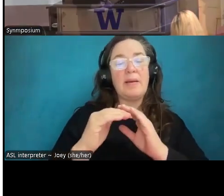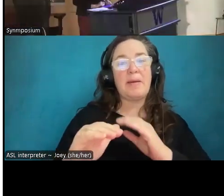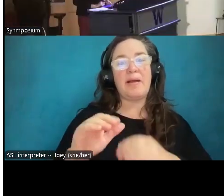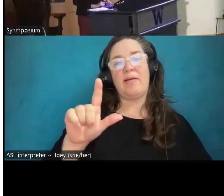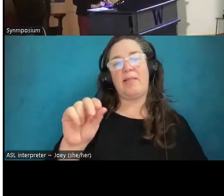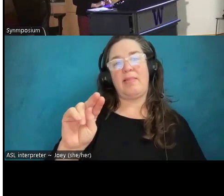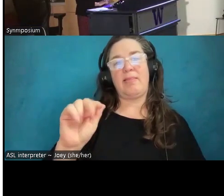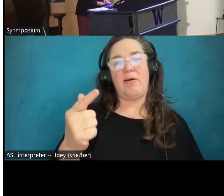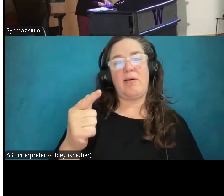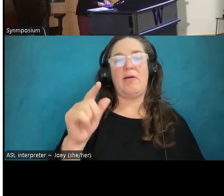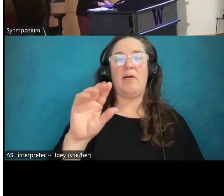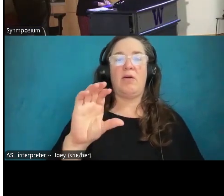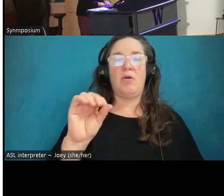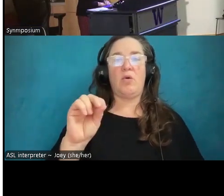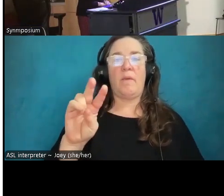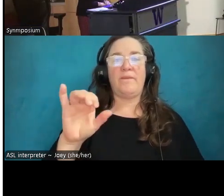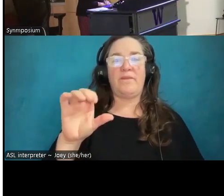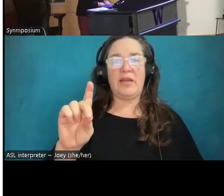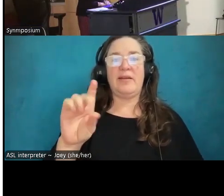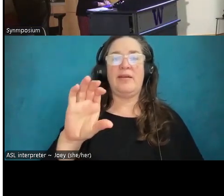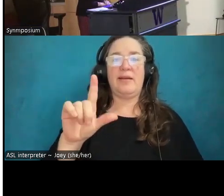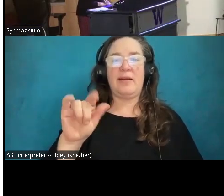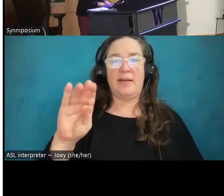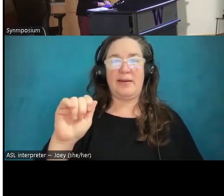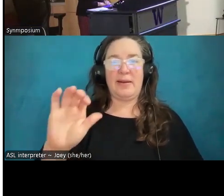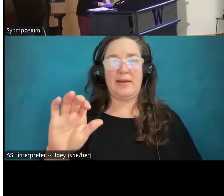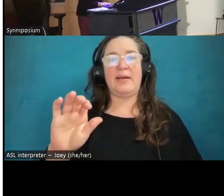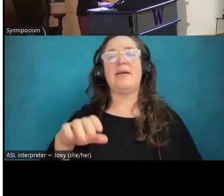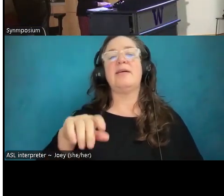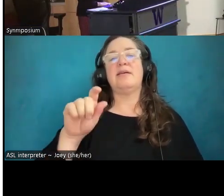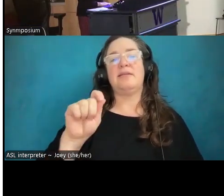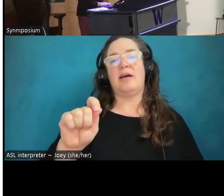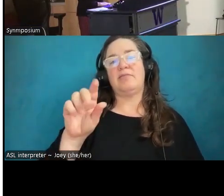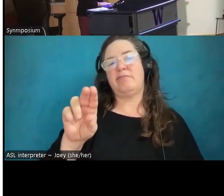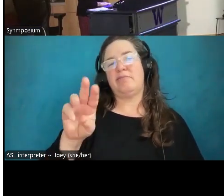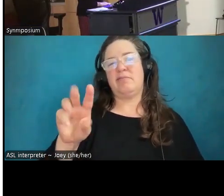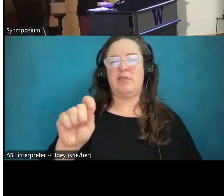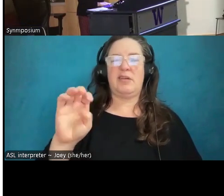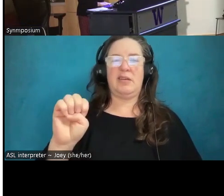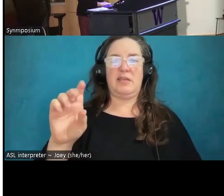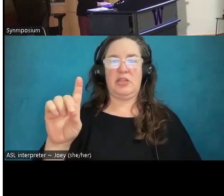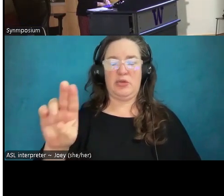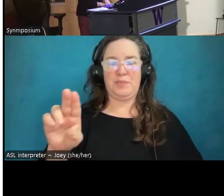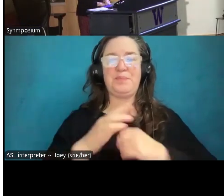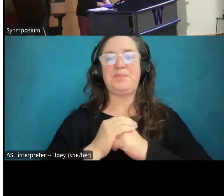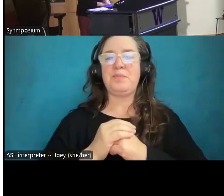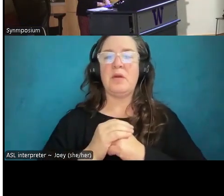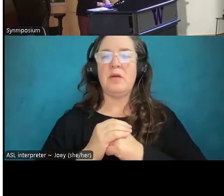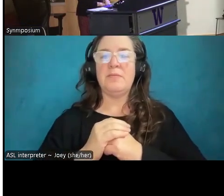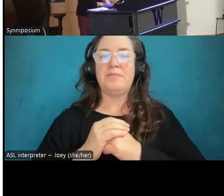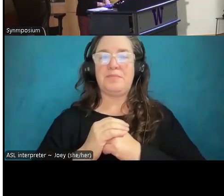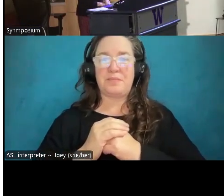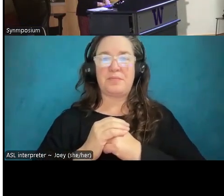longcovidclinic@uw.edu. For in-person attendees, we will have food at lunchtime in the Vista Terrace upstairs. There are stairs and an elevator